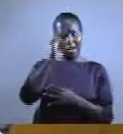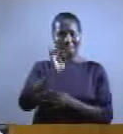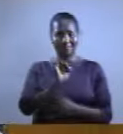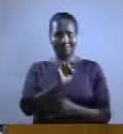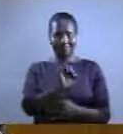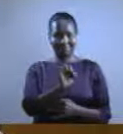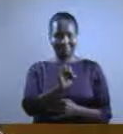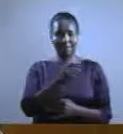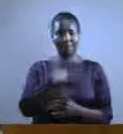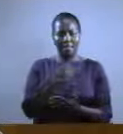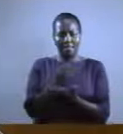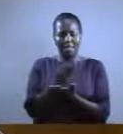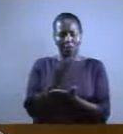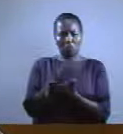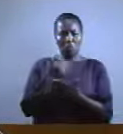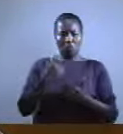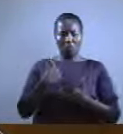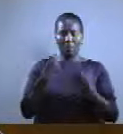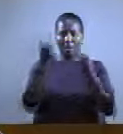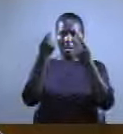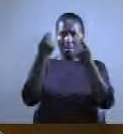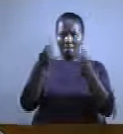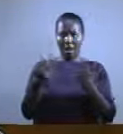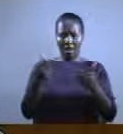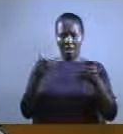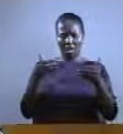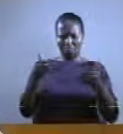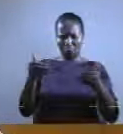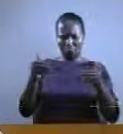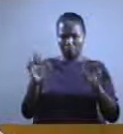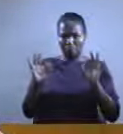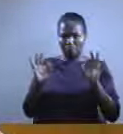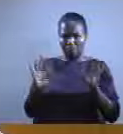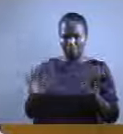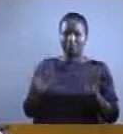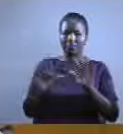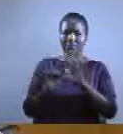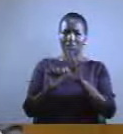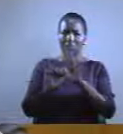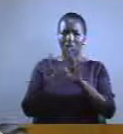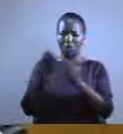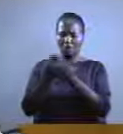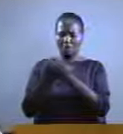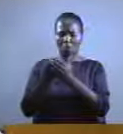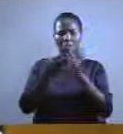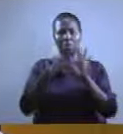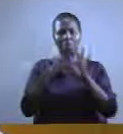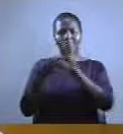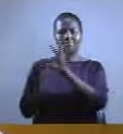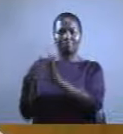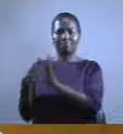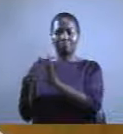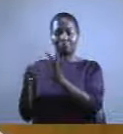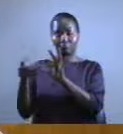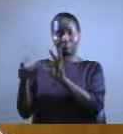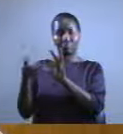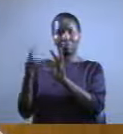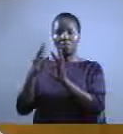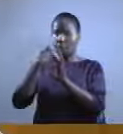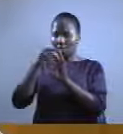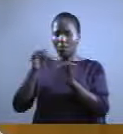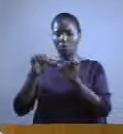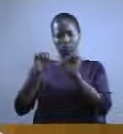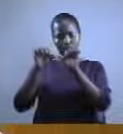ensured that fiscal stability and sustainability remains the bedrock of our economic foundation to achieve sustainable